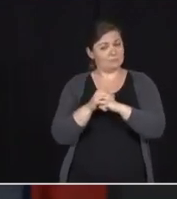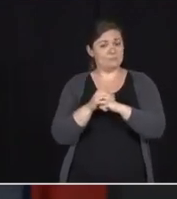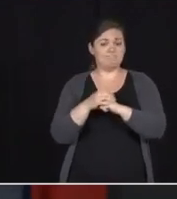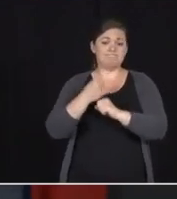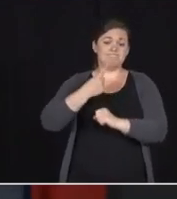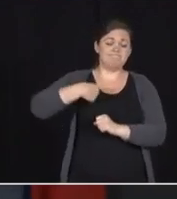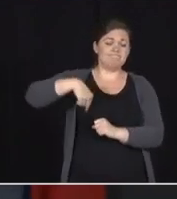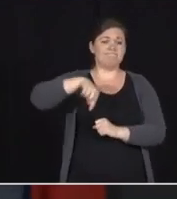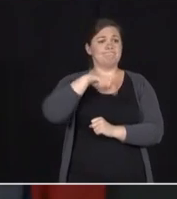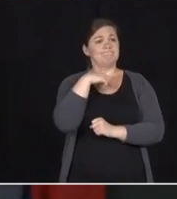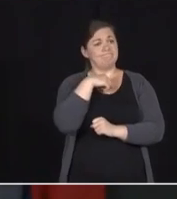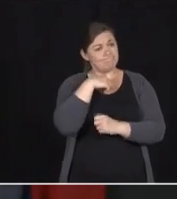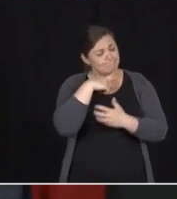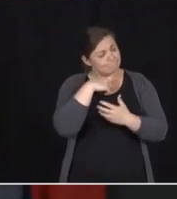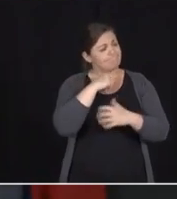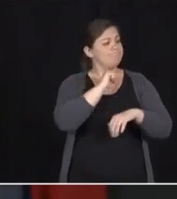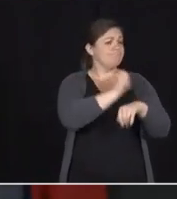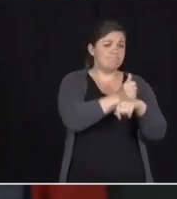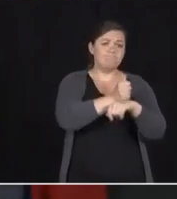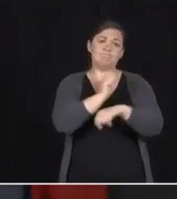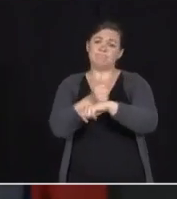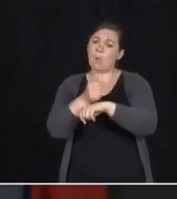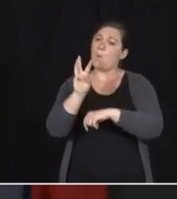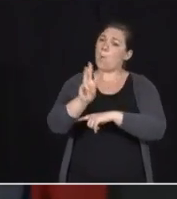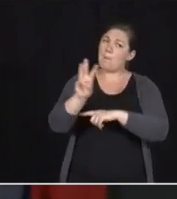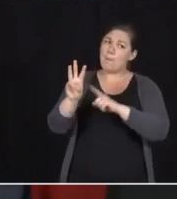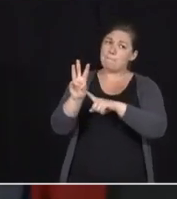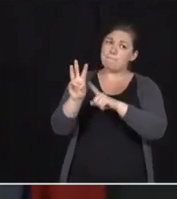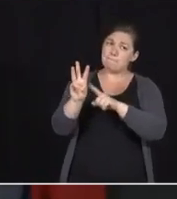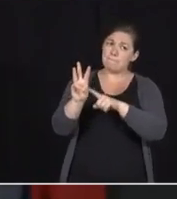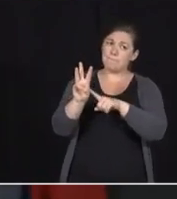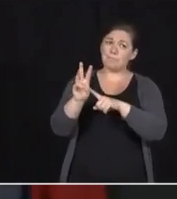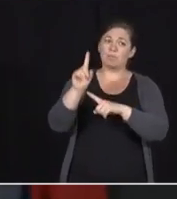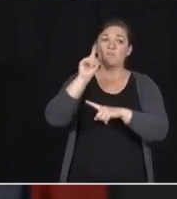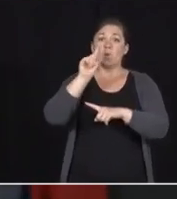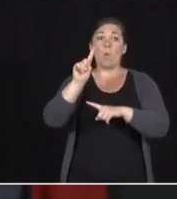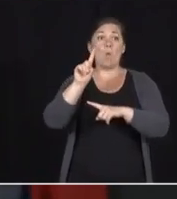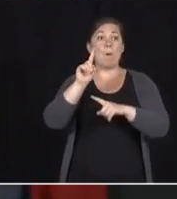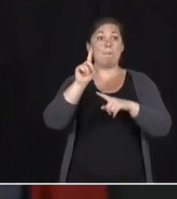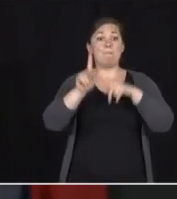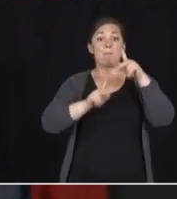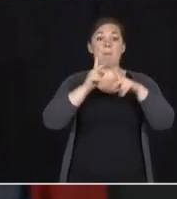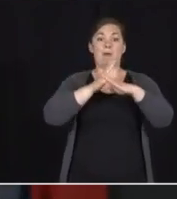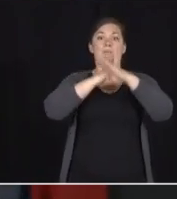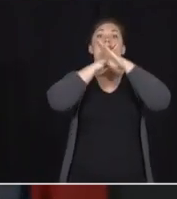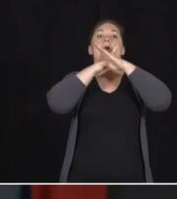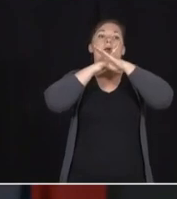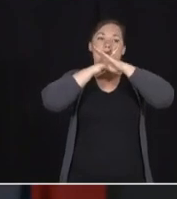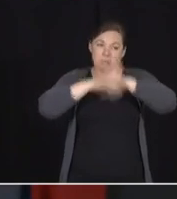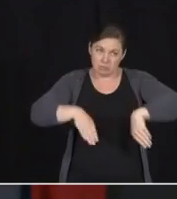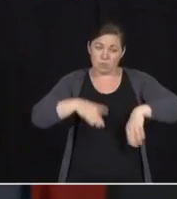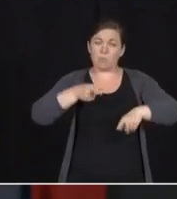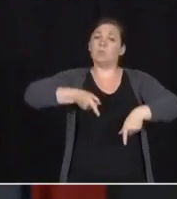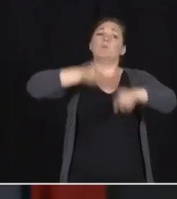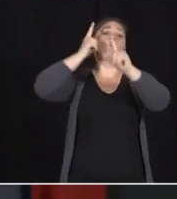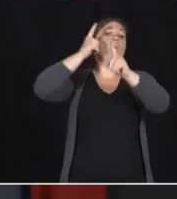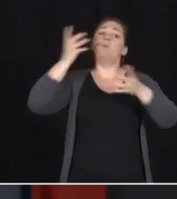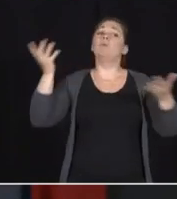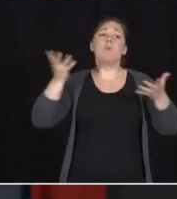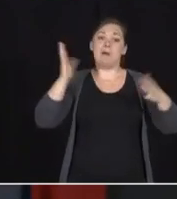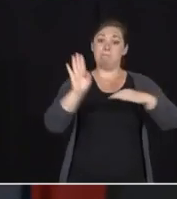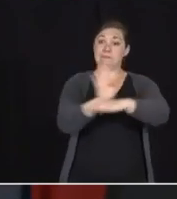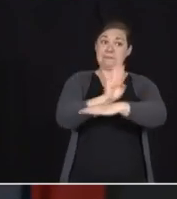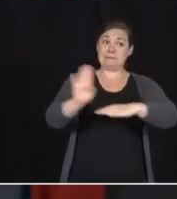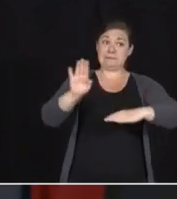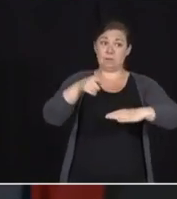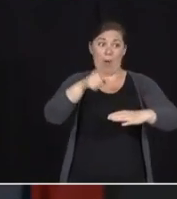we opened up a website, the Tackling the Barriers, and its aim was exactly this: how to support businesses through this pandemic, and how can we